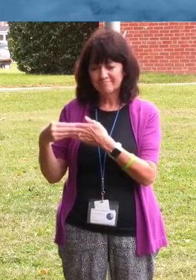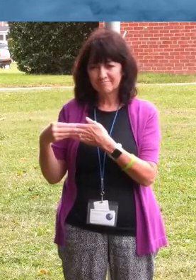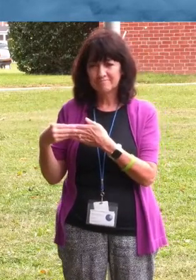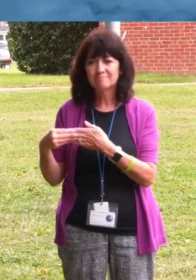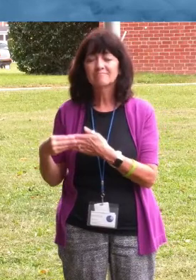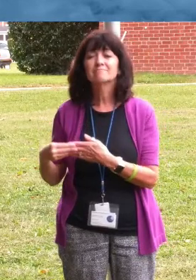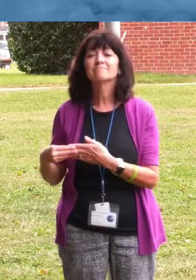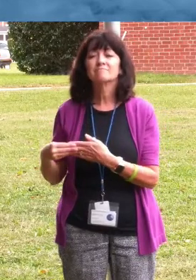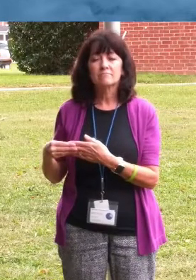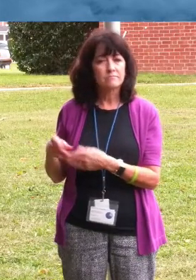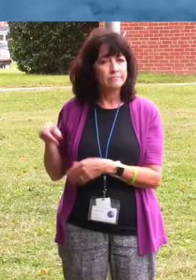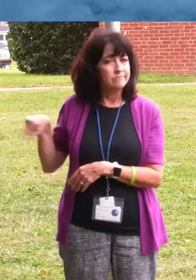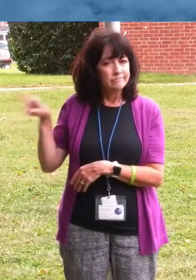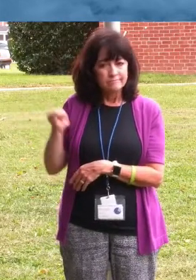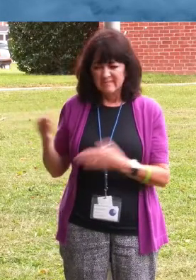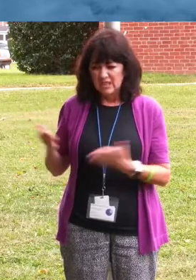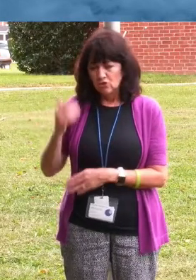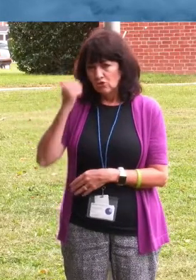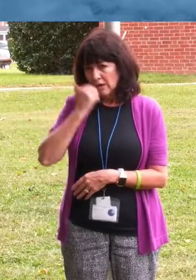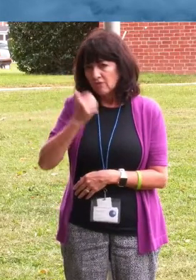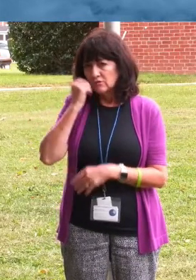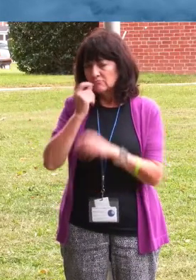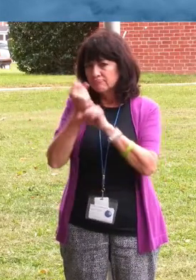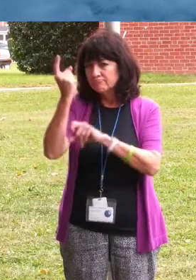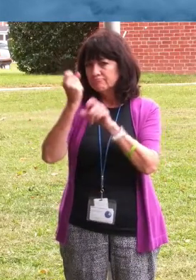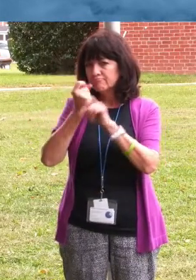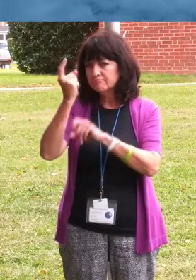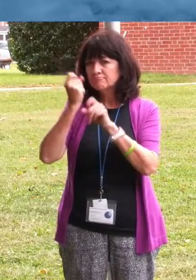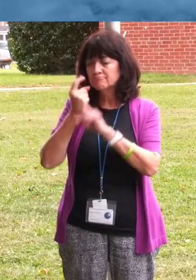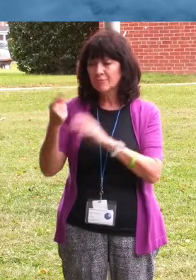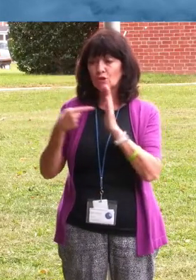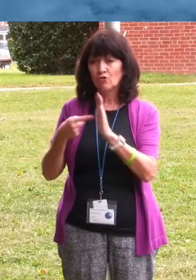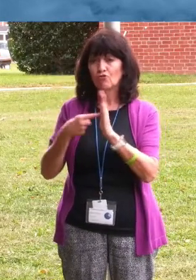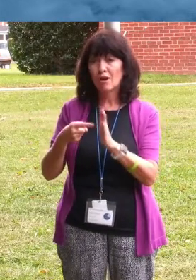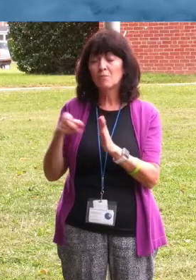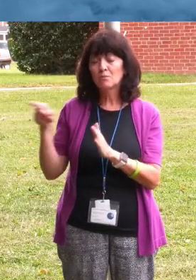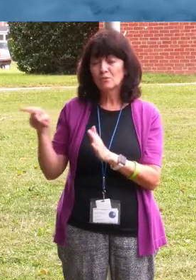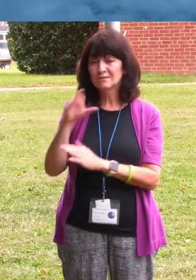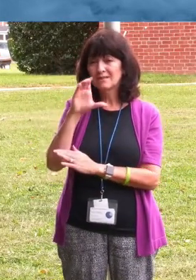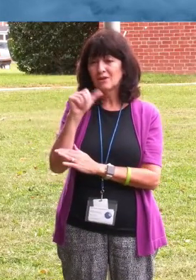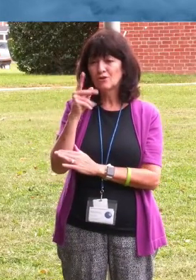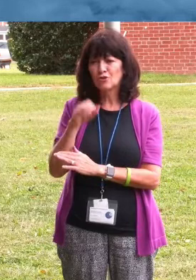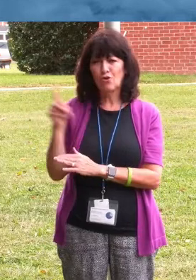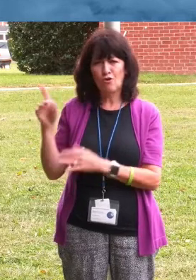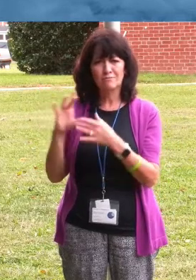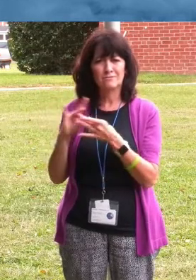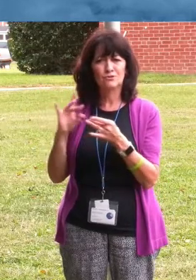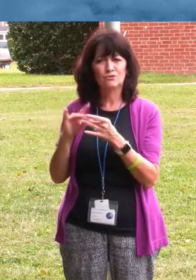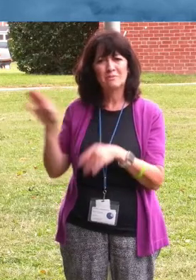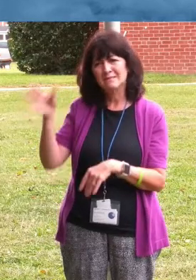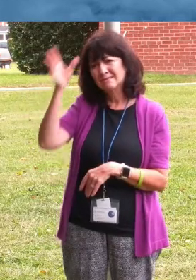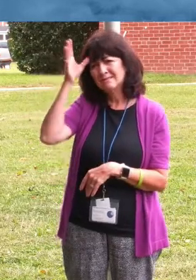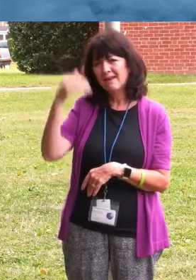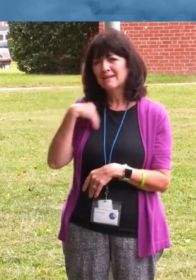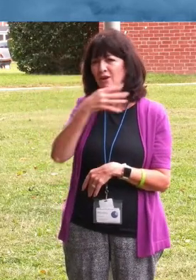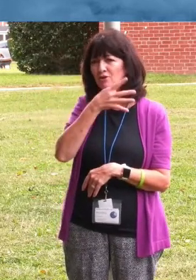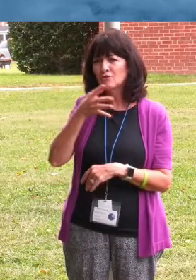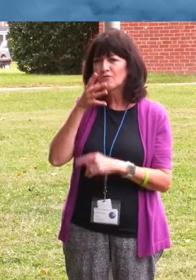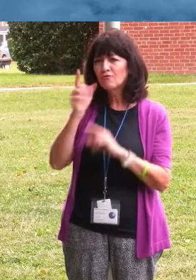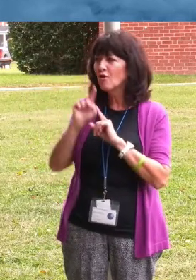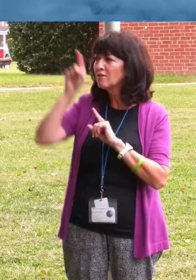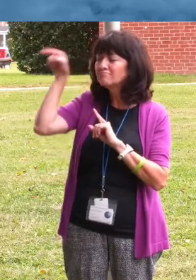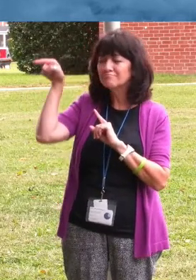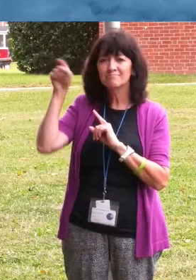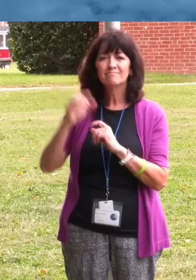They are here each and every day, year after year. Representative Carson was saying his dad worked and had a farm, and they produced some of the